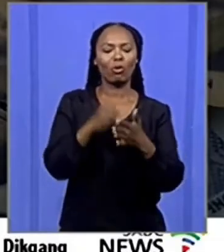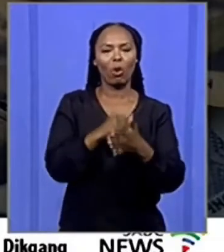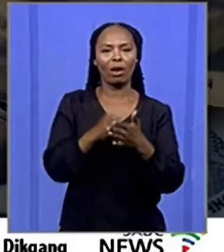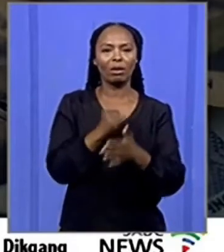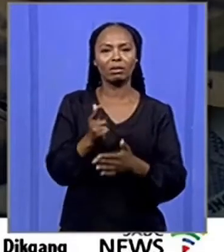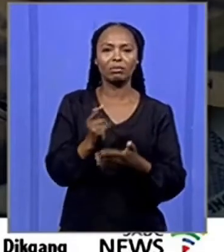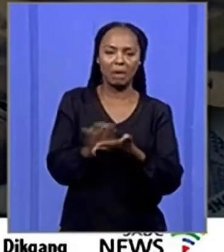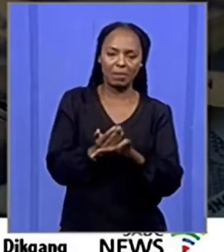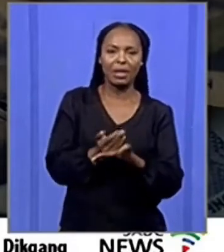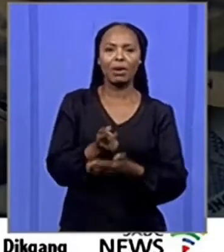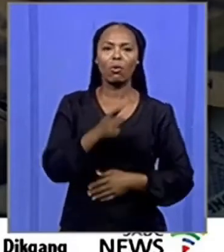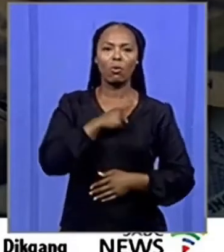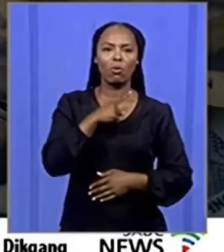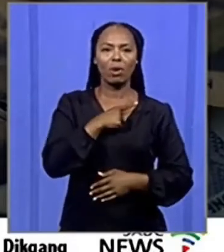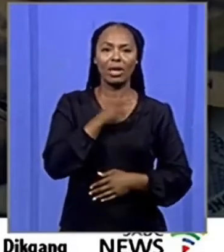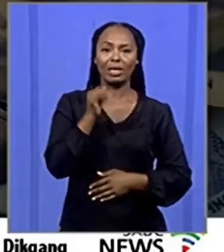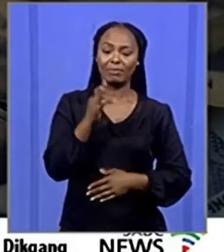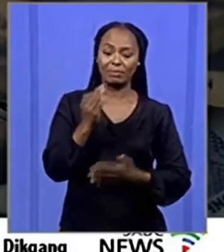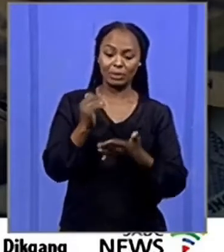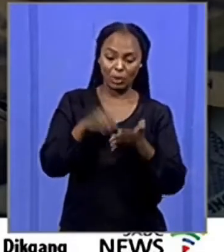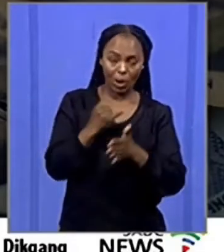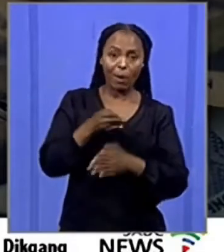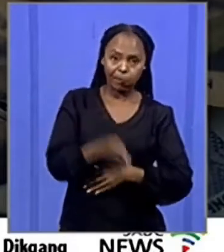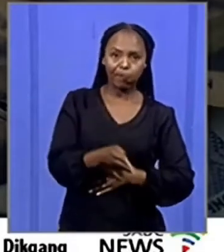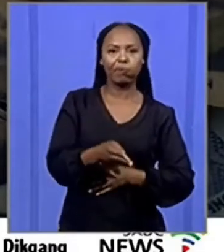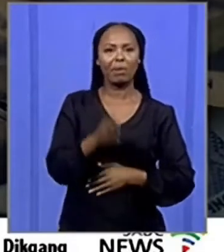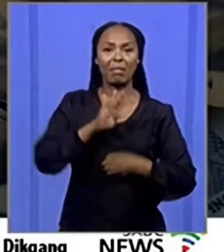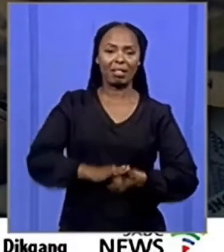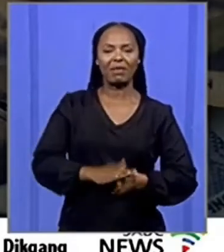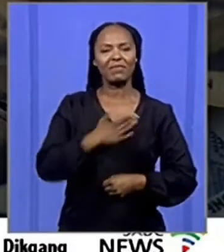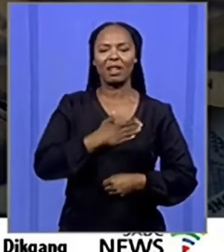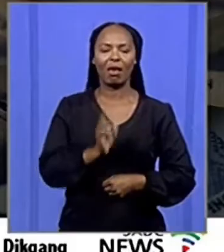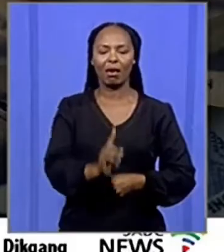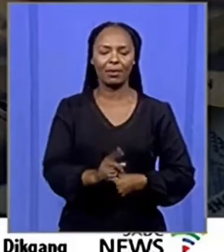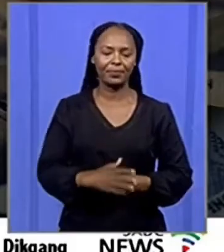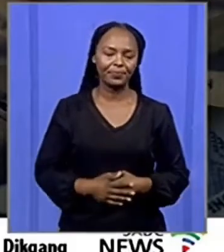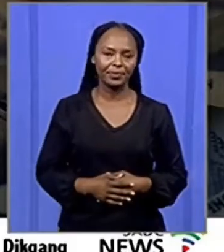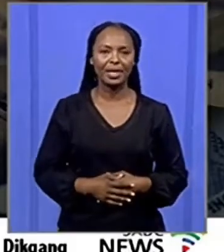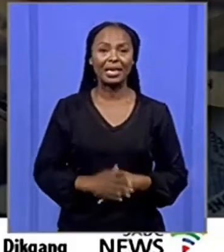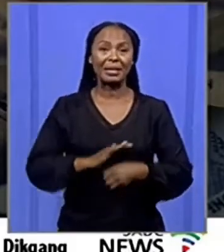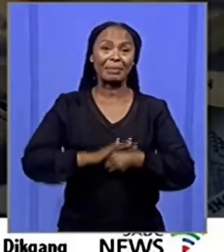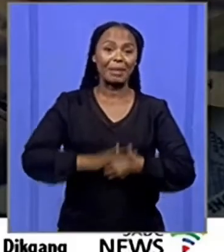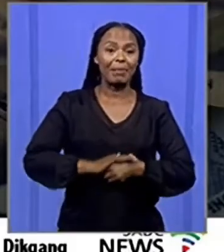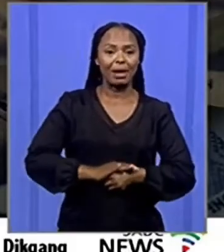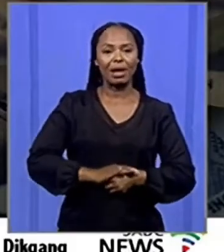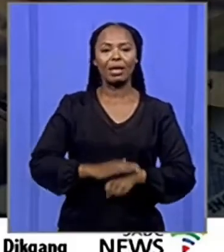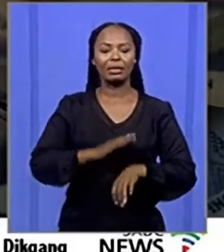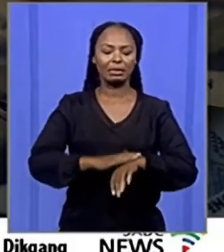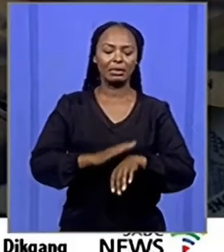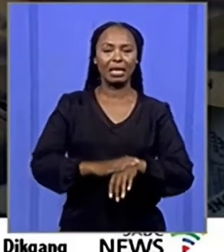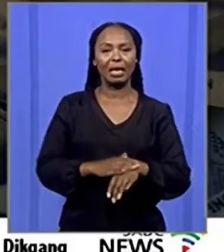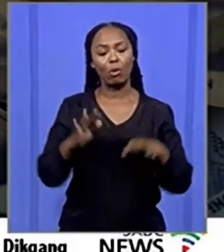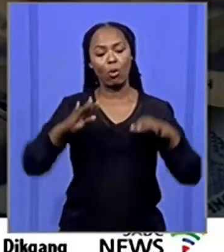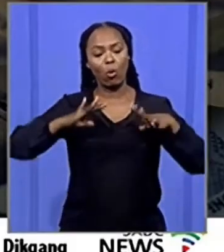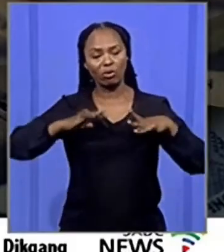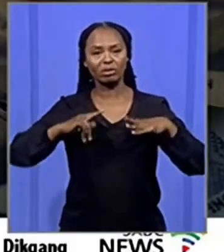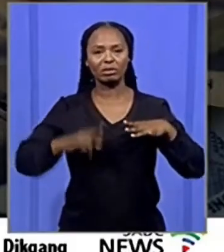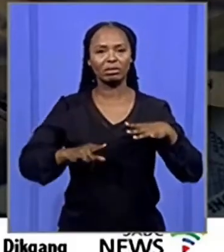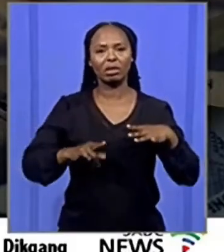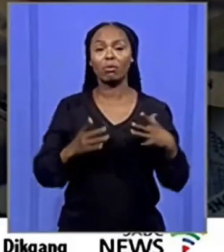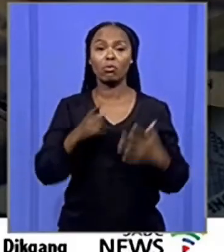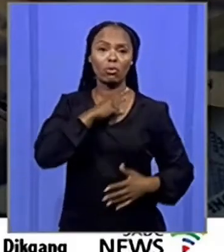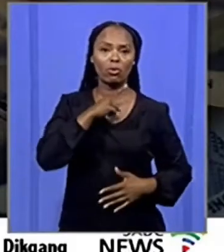January gore re ske ra nna ka tlasa kgatelelo. Kgatelelo mo sehleng se sa maikutlo e hlolwa